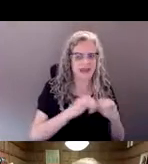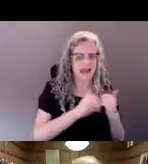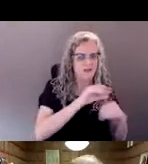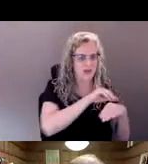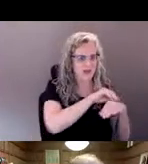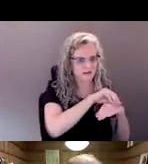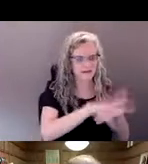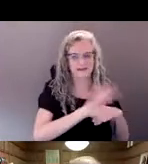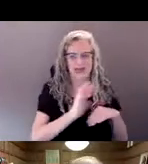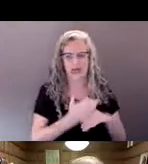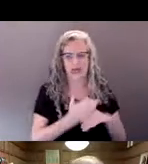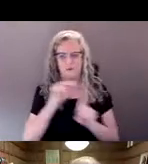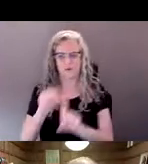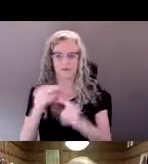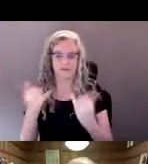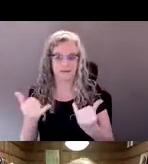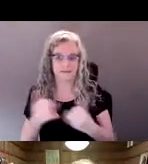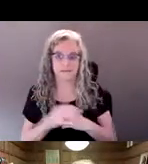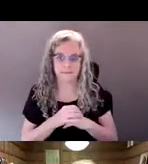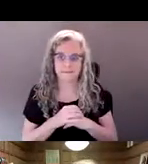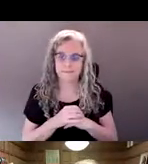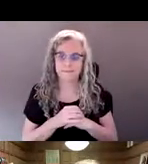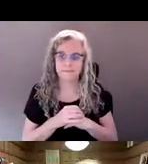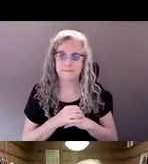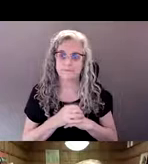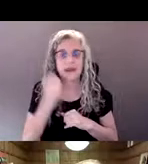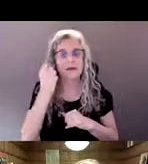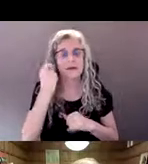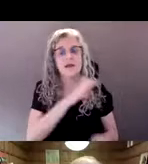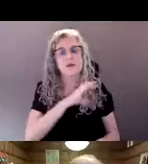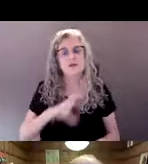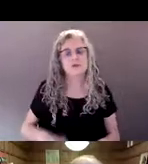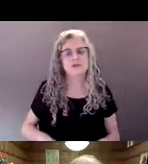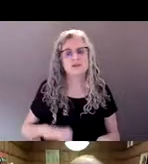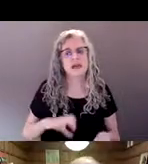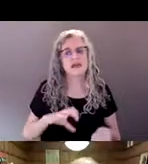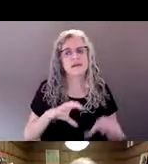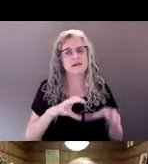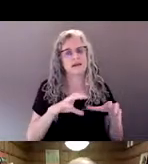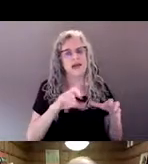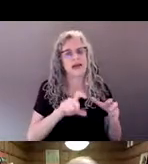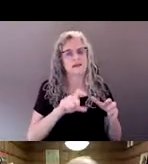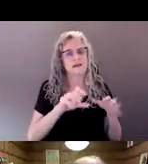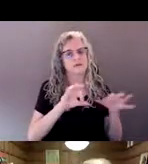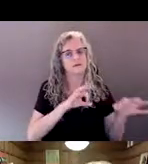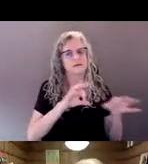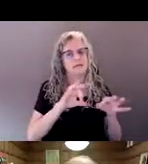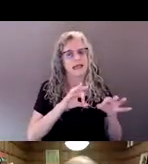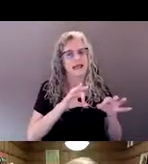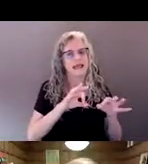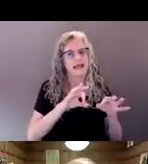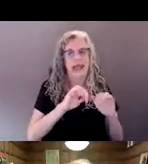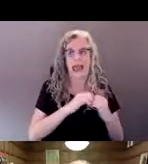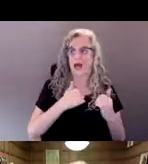available to think with. Remember that Christianity had to explain how it was related to, but different from,